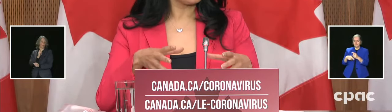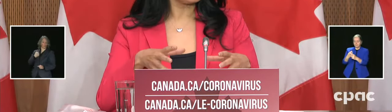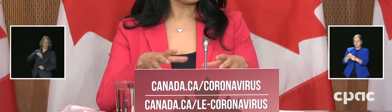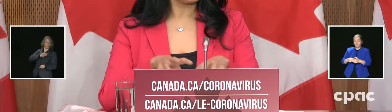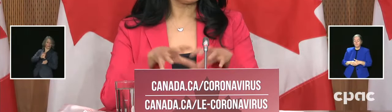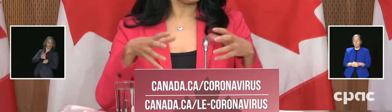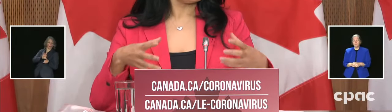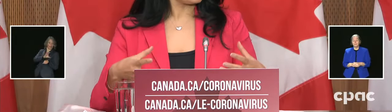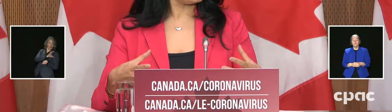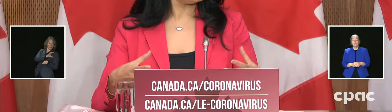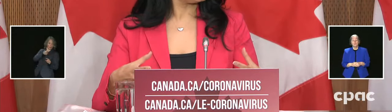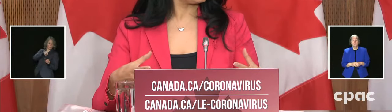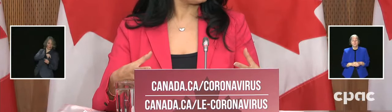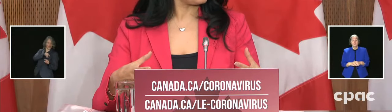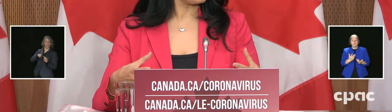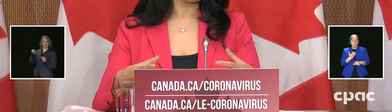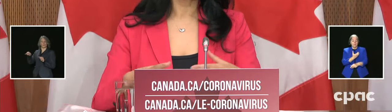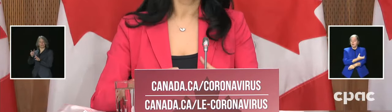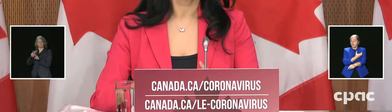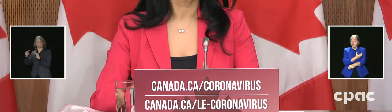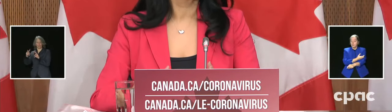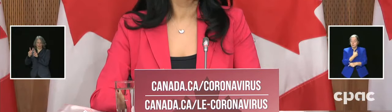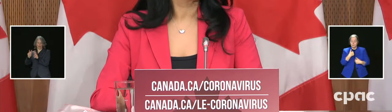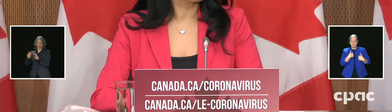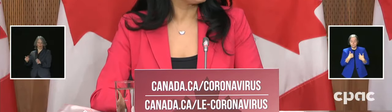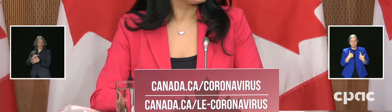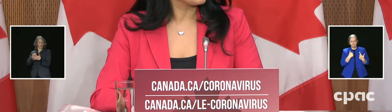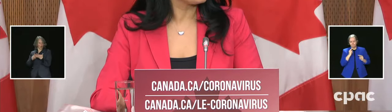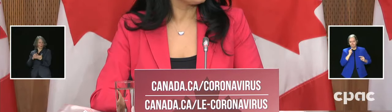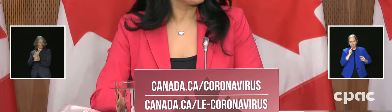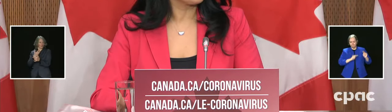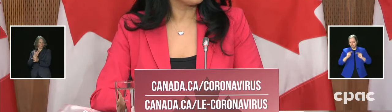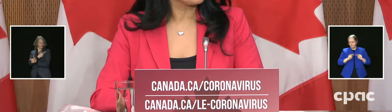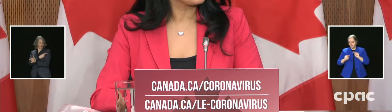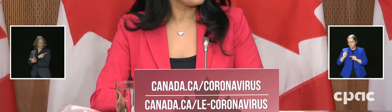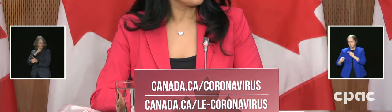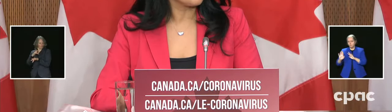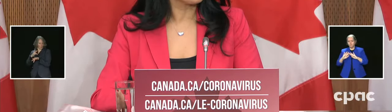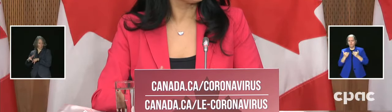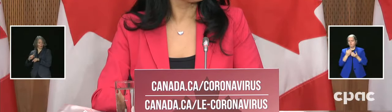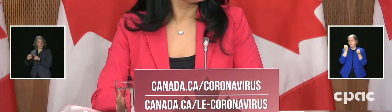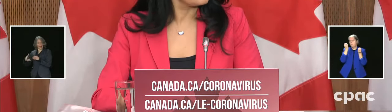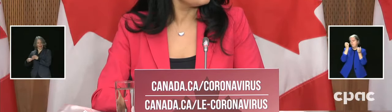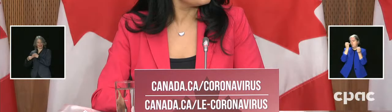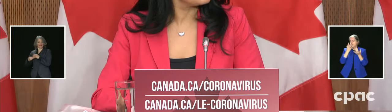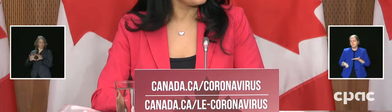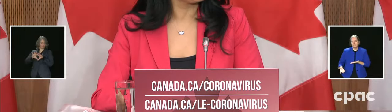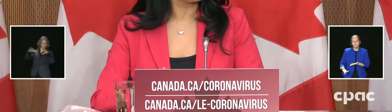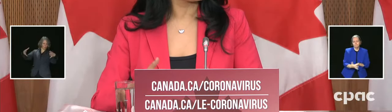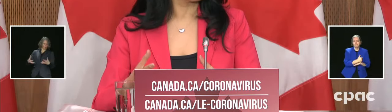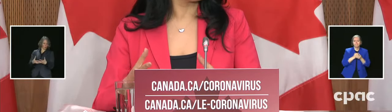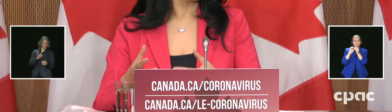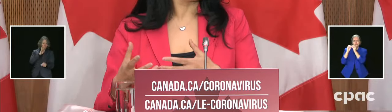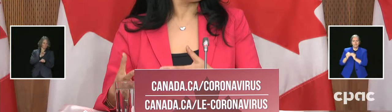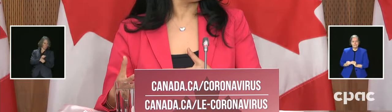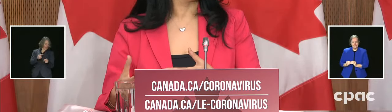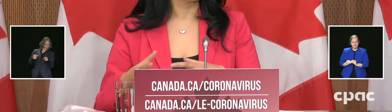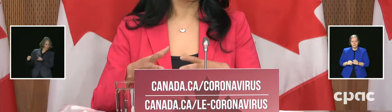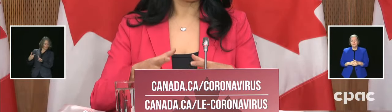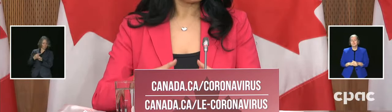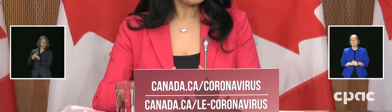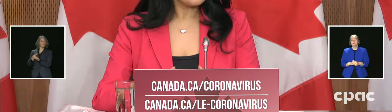it in the context of all the vaccines that are there. They also supplement that to a greater extent with real-world evidence and expert